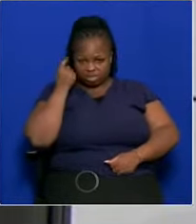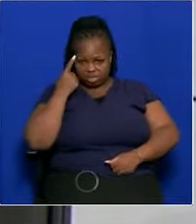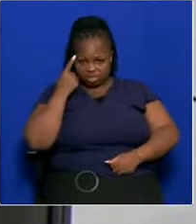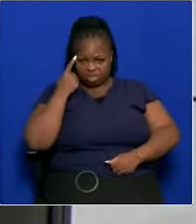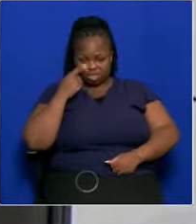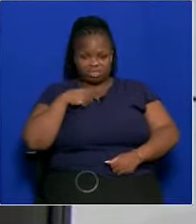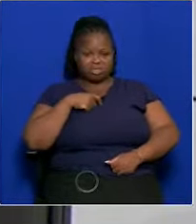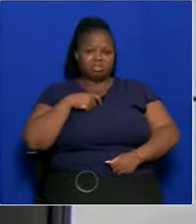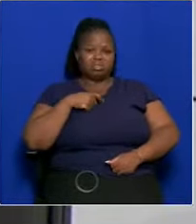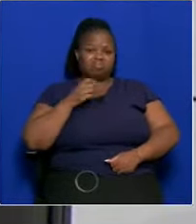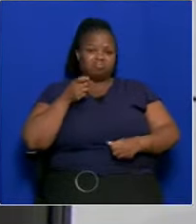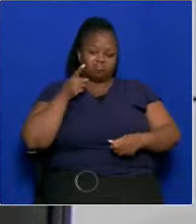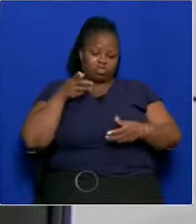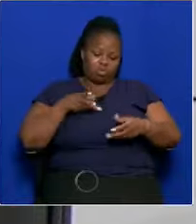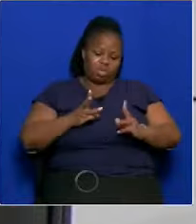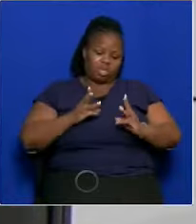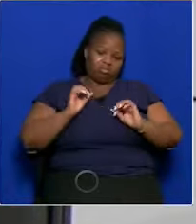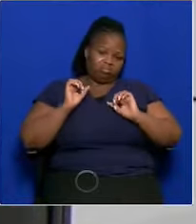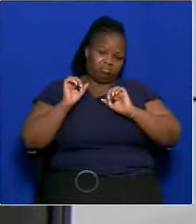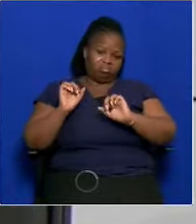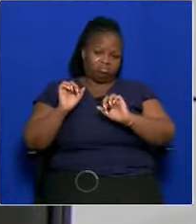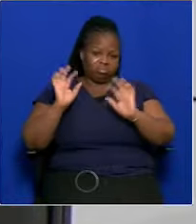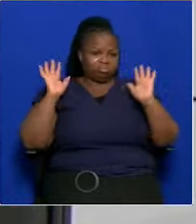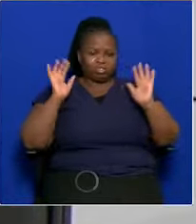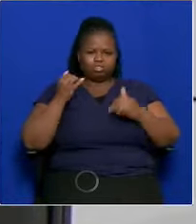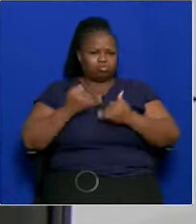manner, I will say it is incorrect.